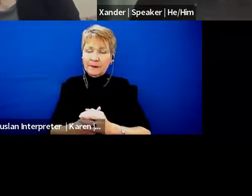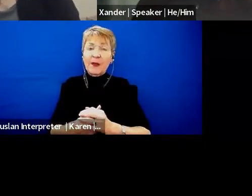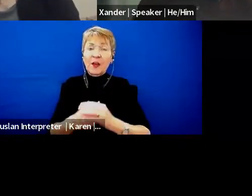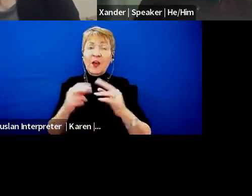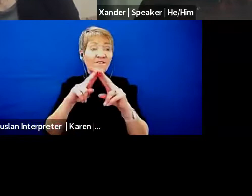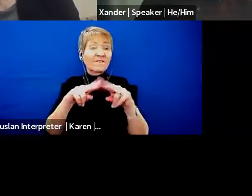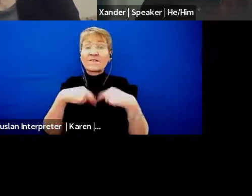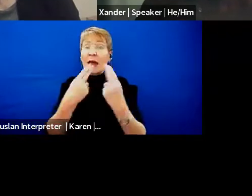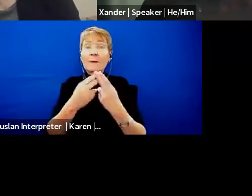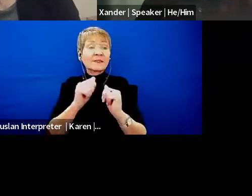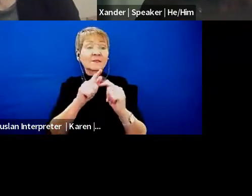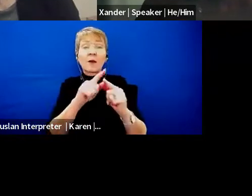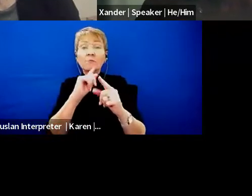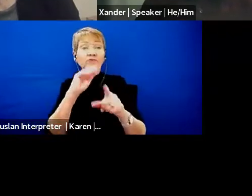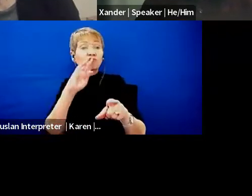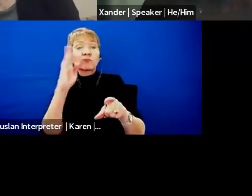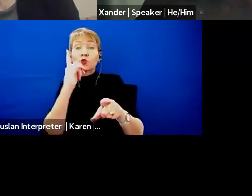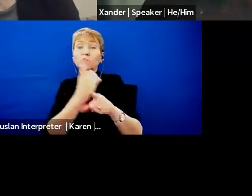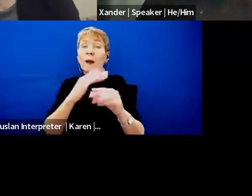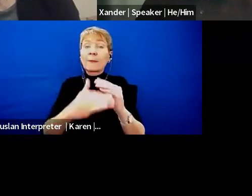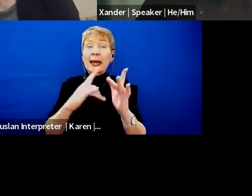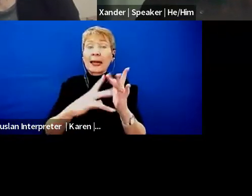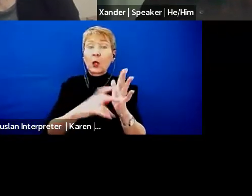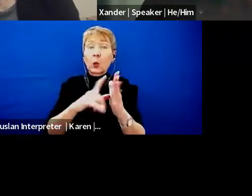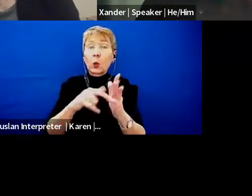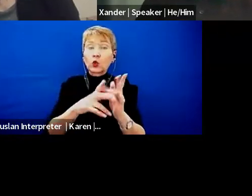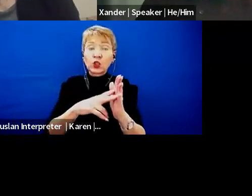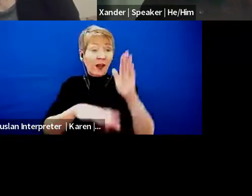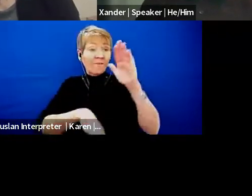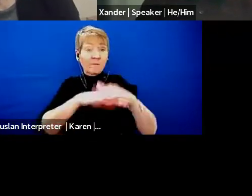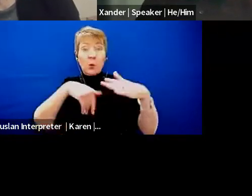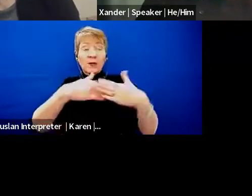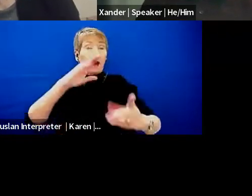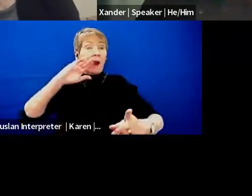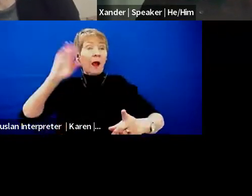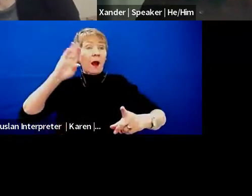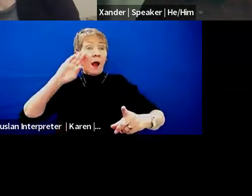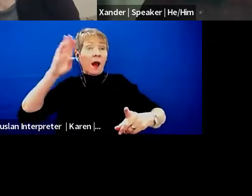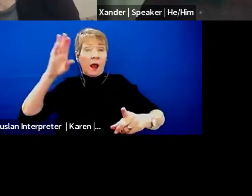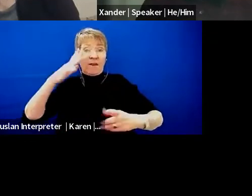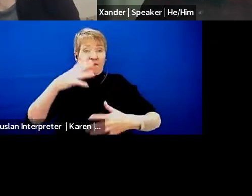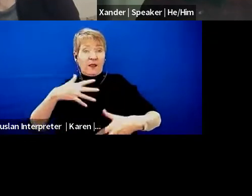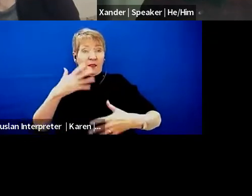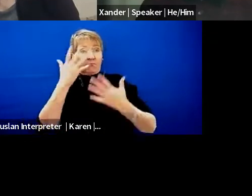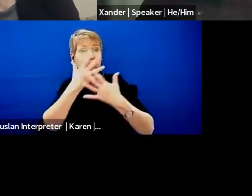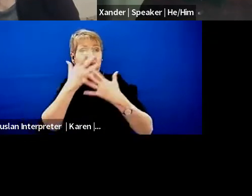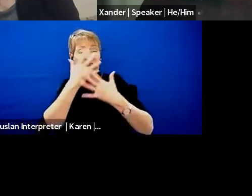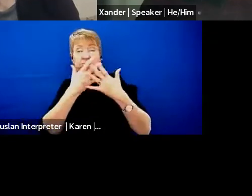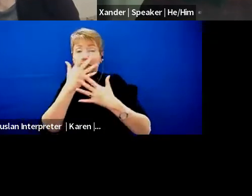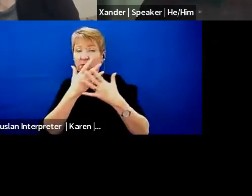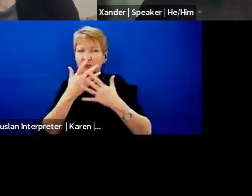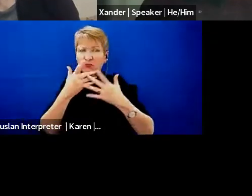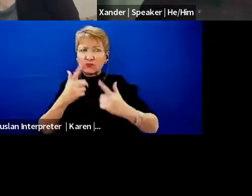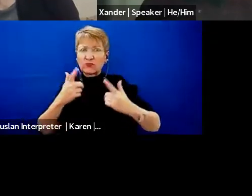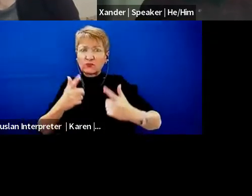often a full day workshop leaves them, I think, feeling a little woozy or a little dizzy from the volume